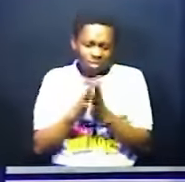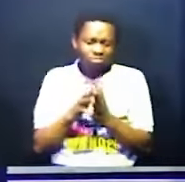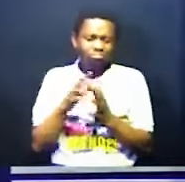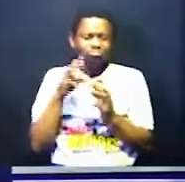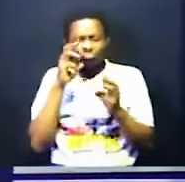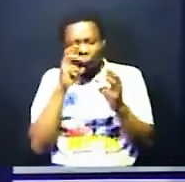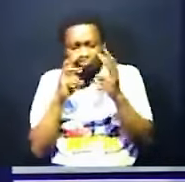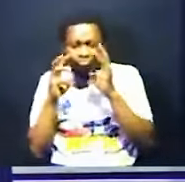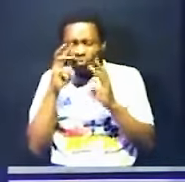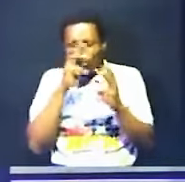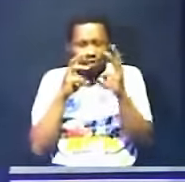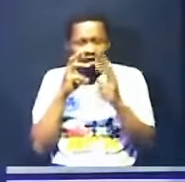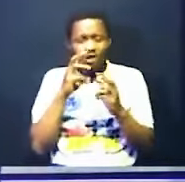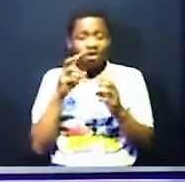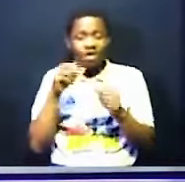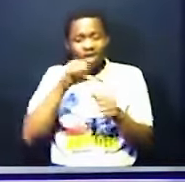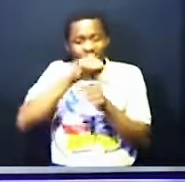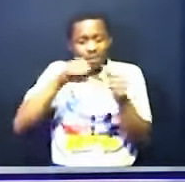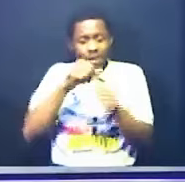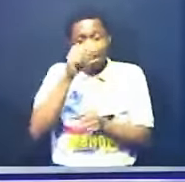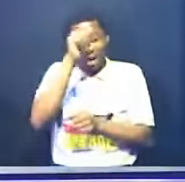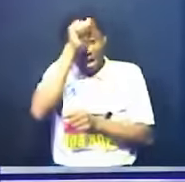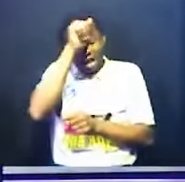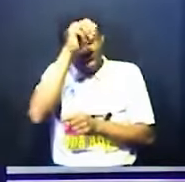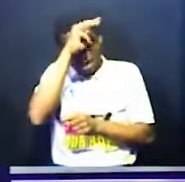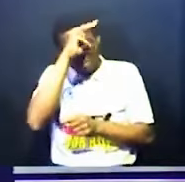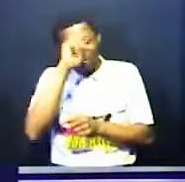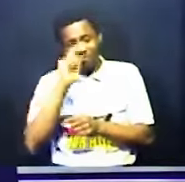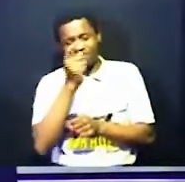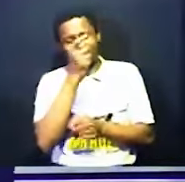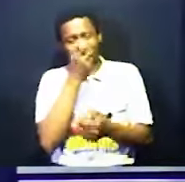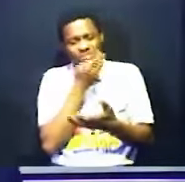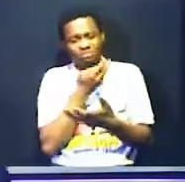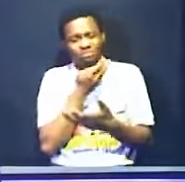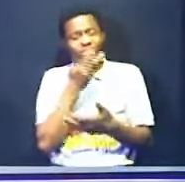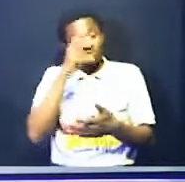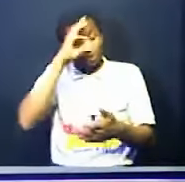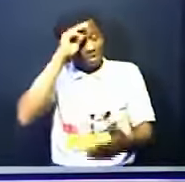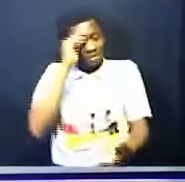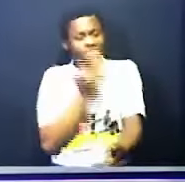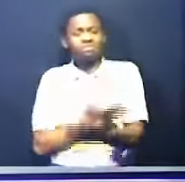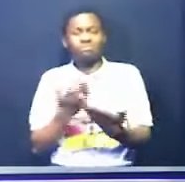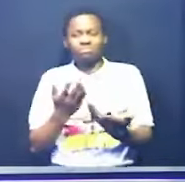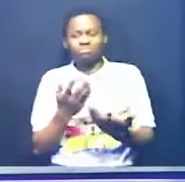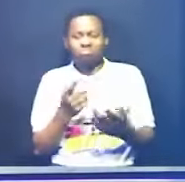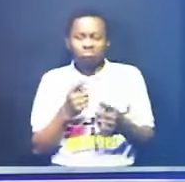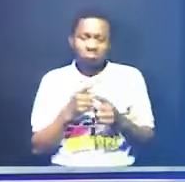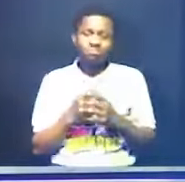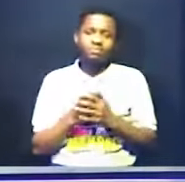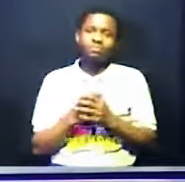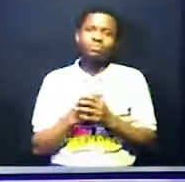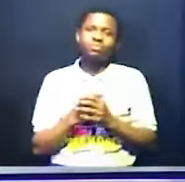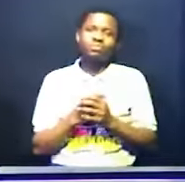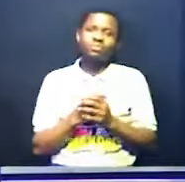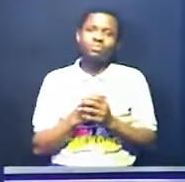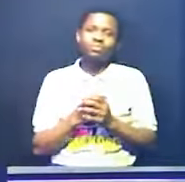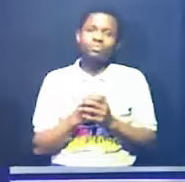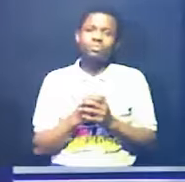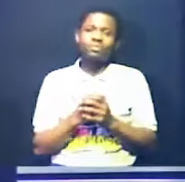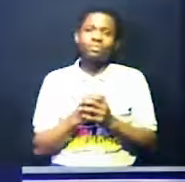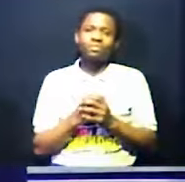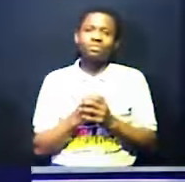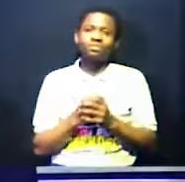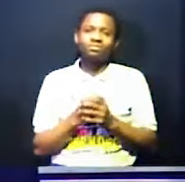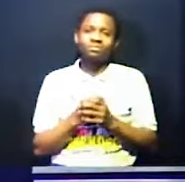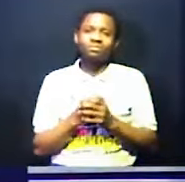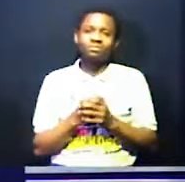suye no suya echire no na ohene onyaya anka obehu neba Absalom enso bio. So Joab says